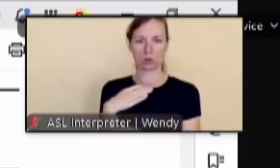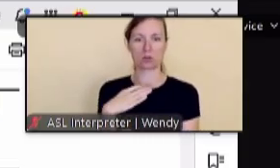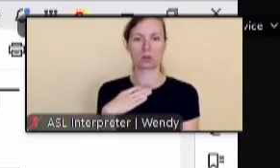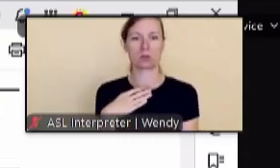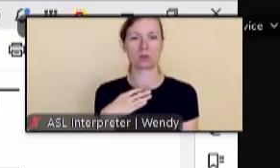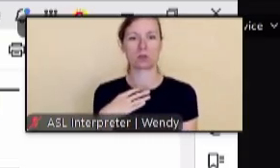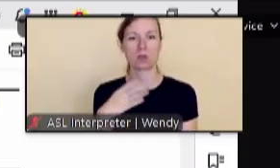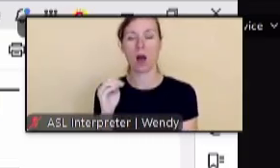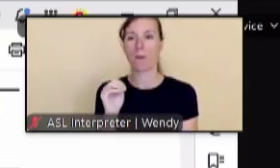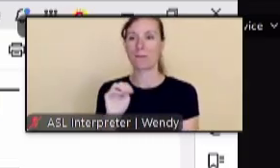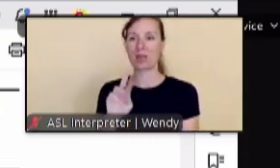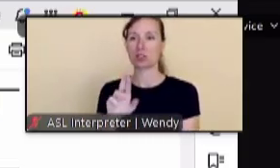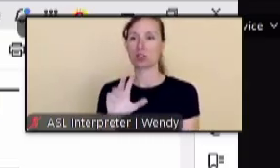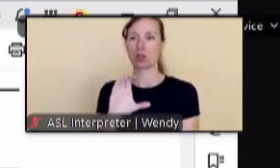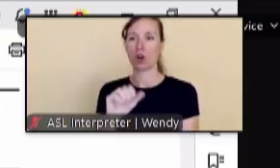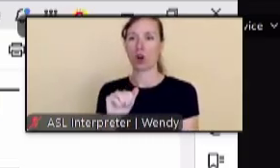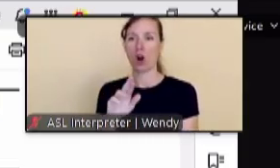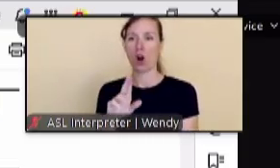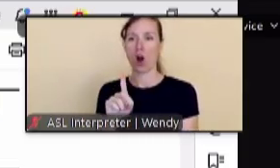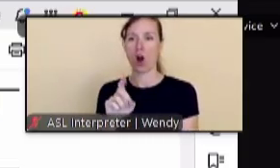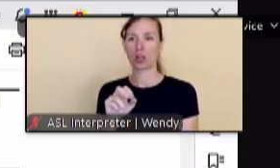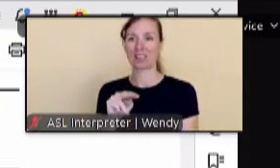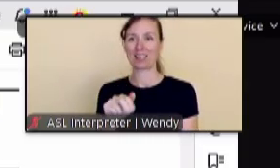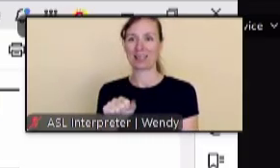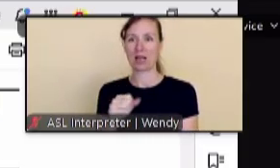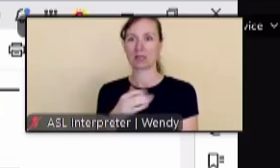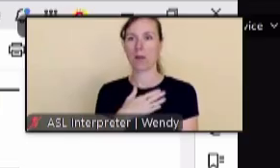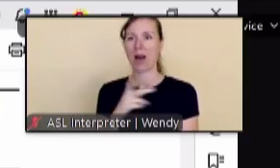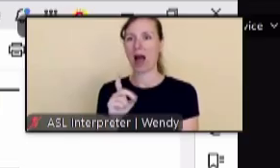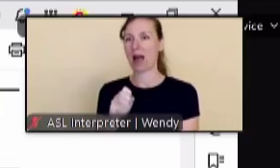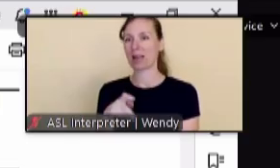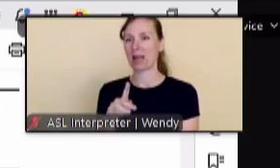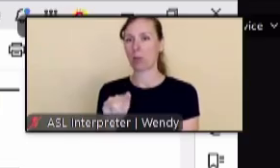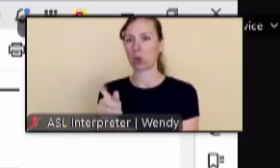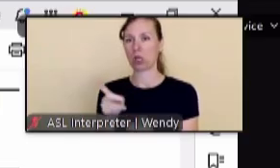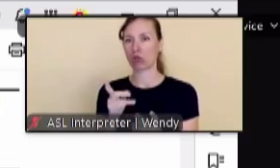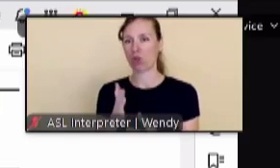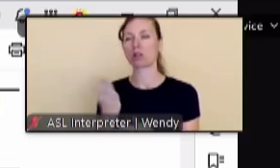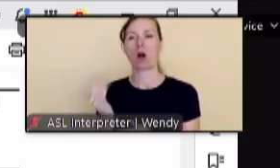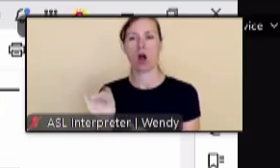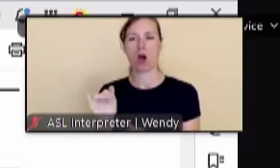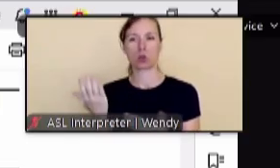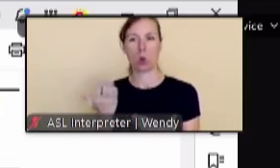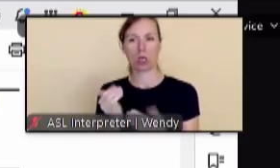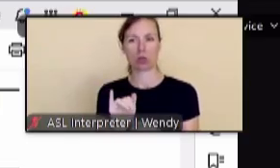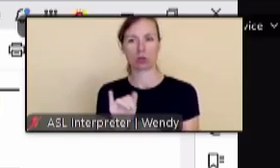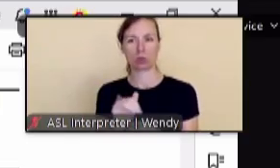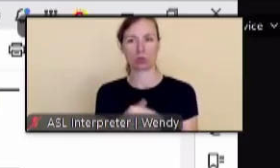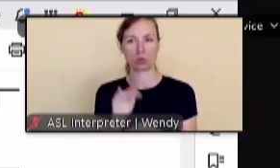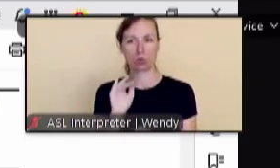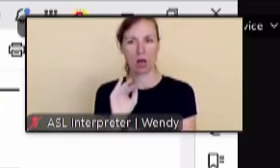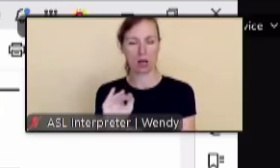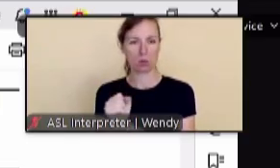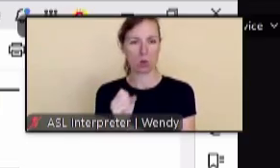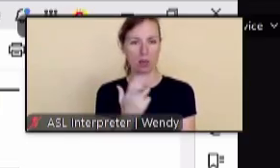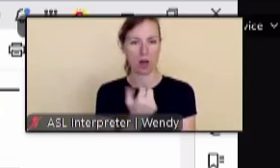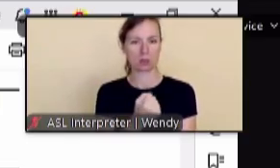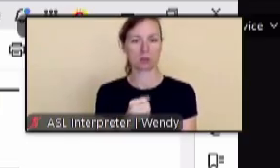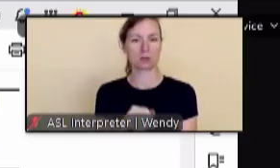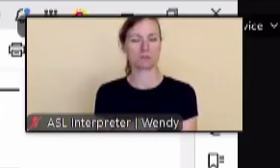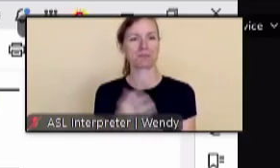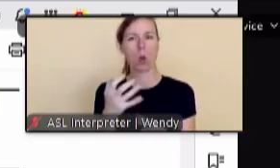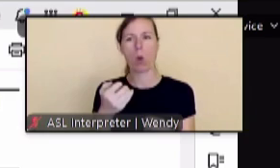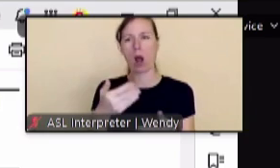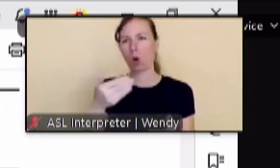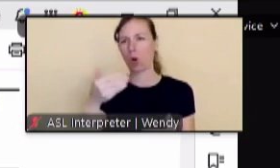Director, is with us tonight as well. I just want to go back to, as the Chief said, we previously